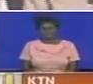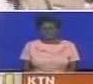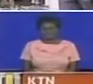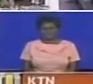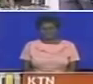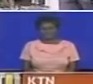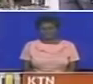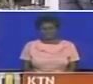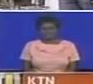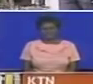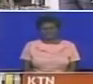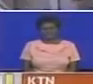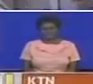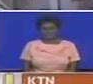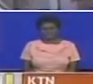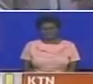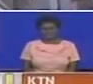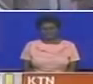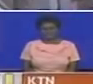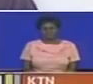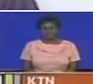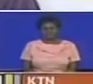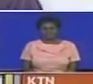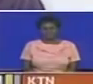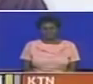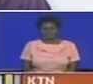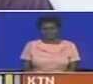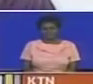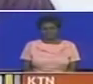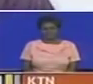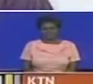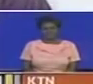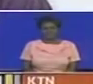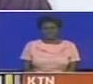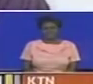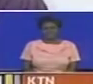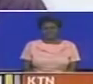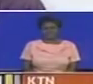Amimo. Mimi ni Mary Kilobi. Wilkes Tanyam.